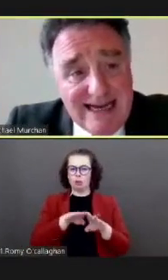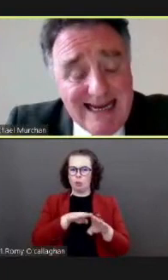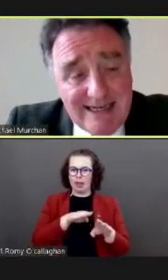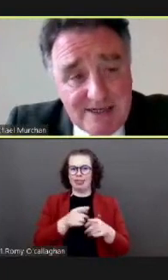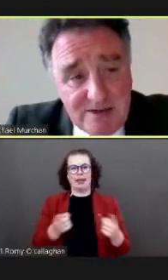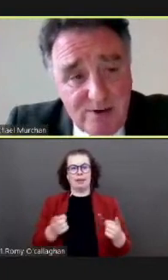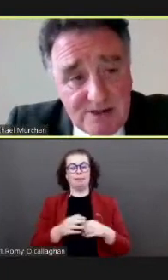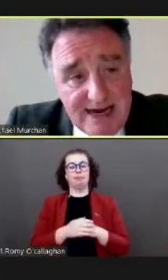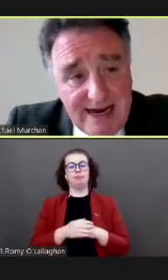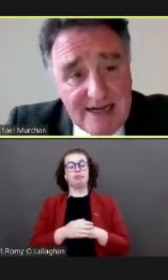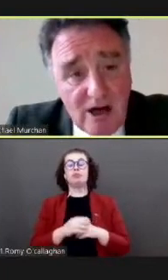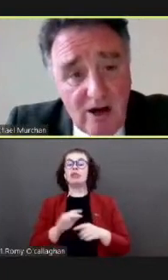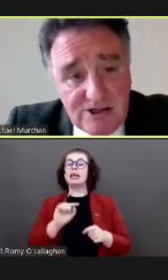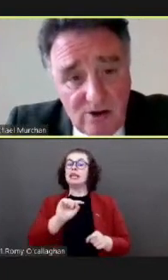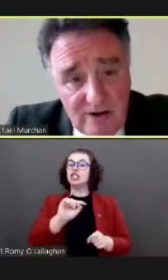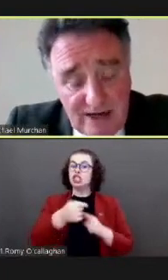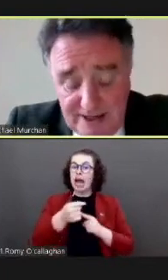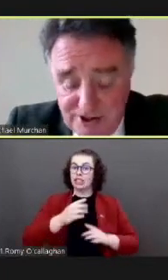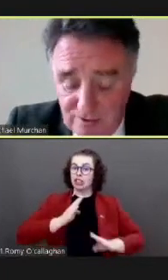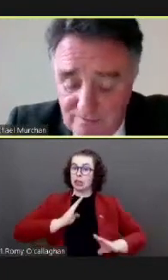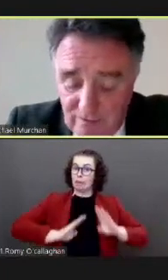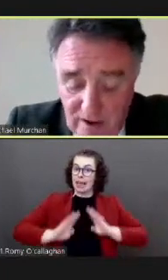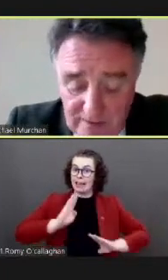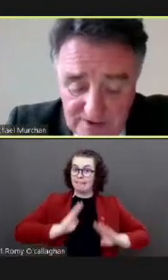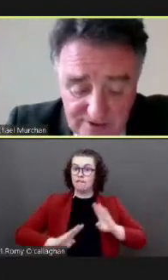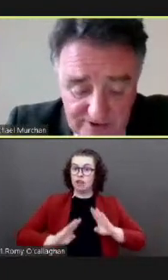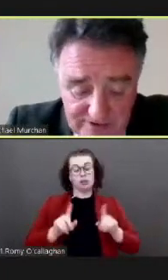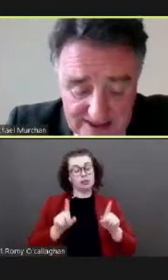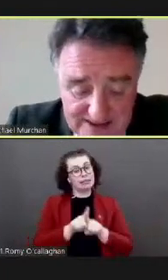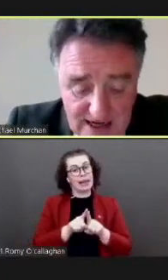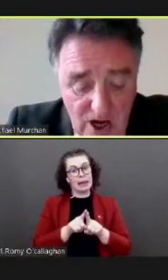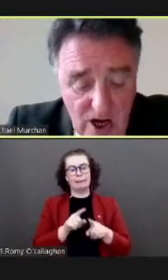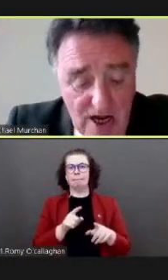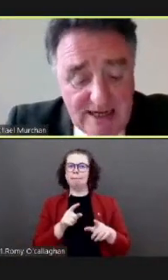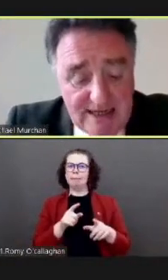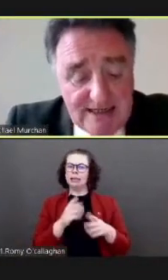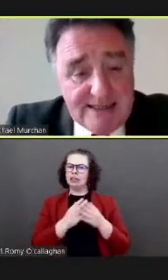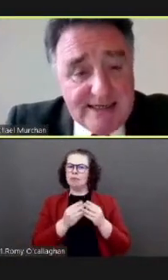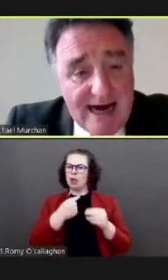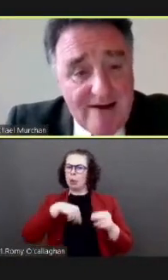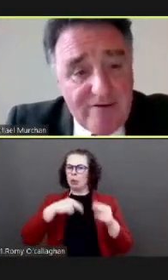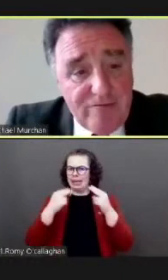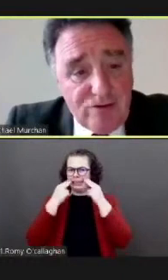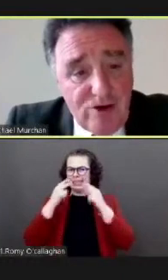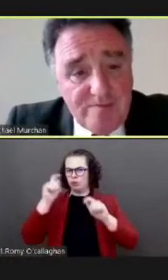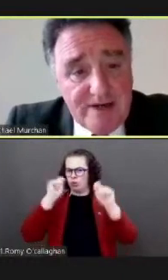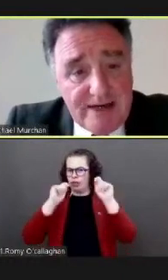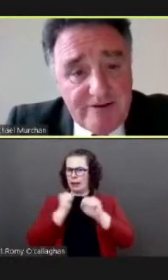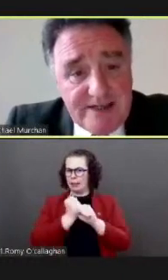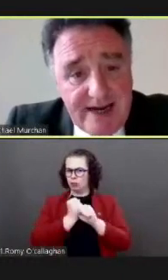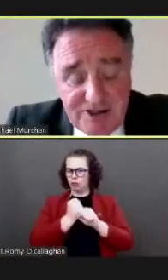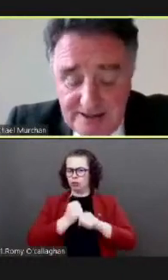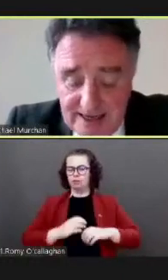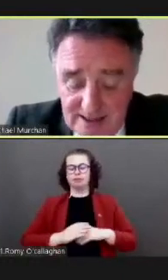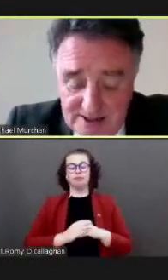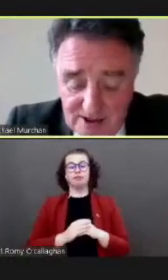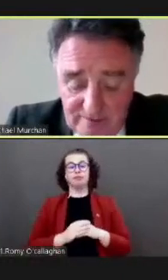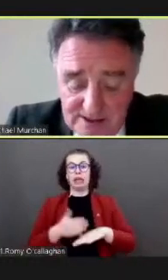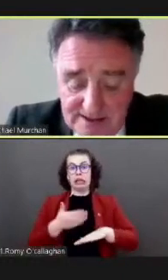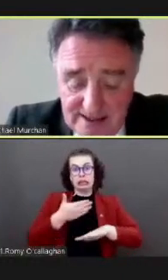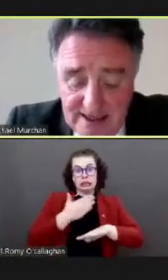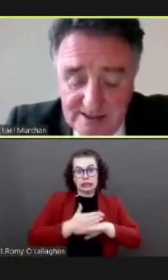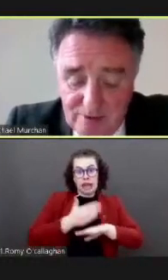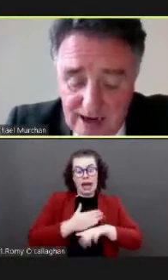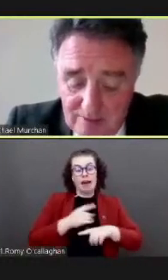health illnesses per se is also an issue for all of us to address. Staffing, recruitment and retention in the